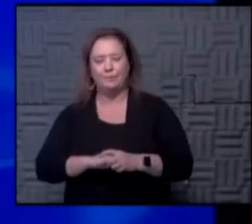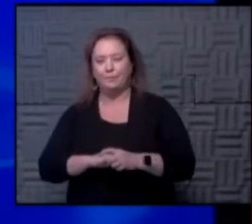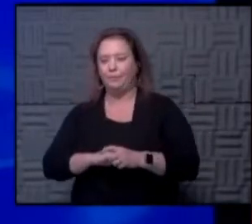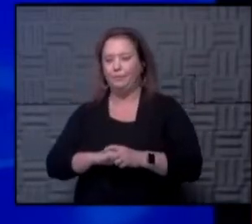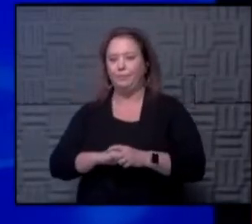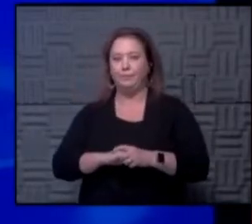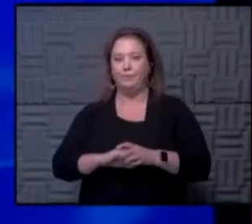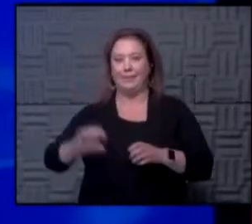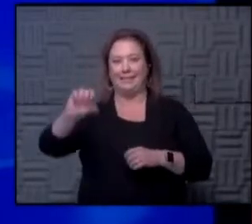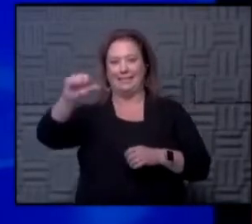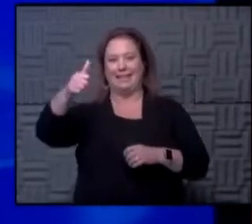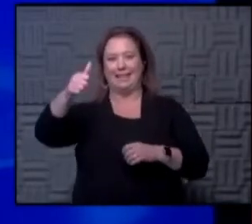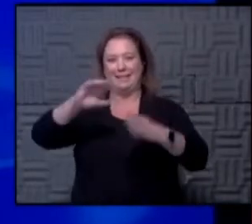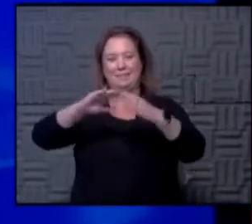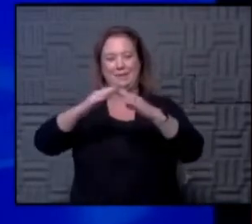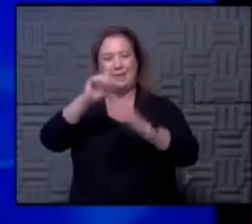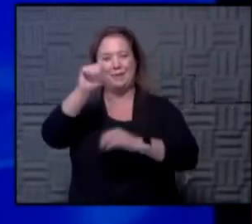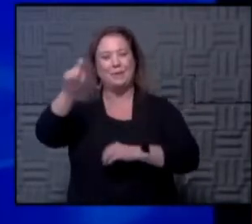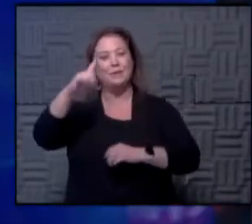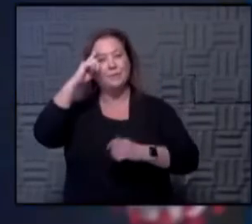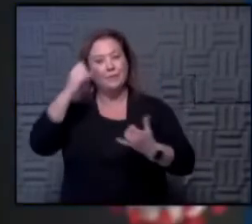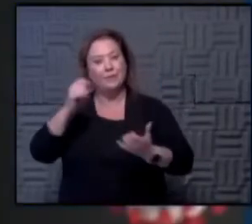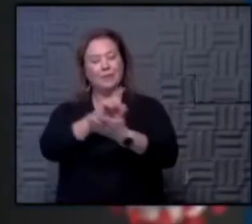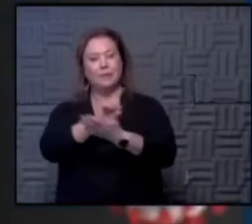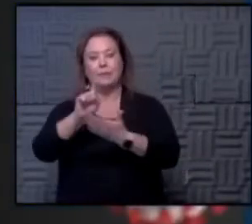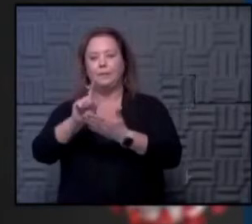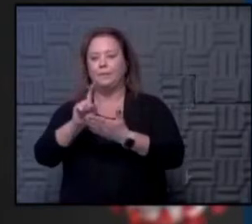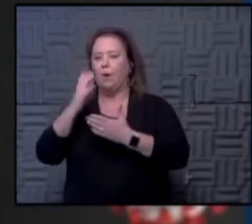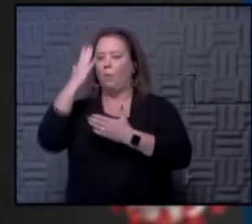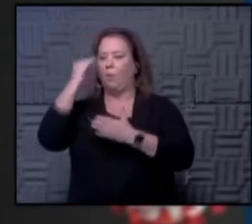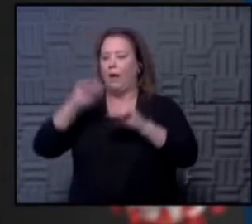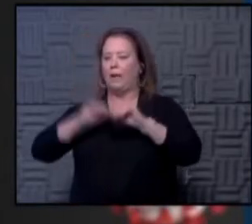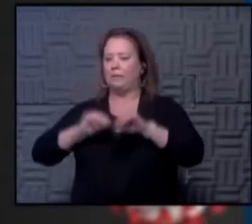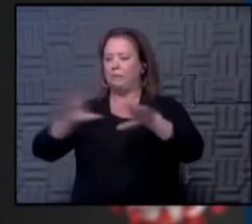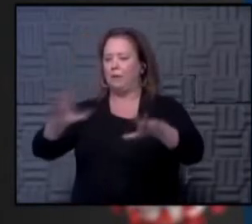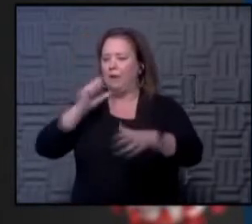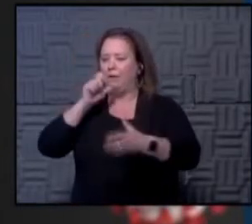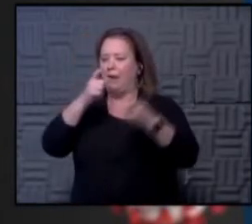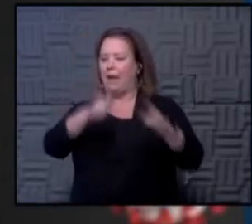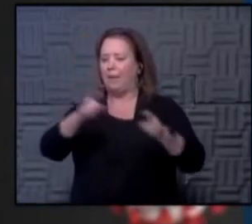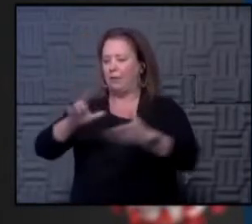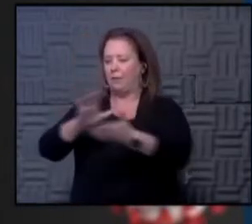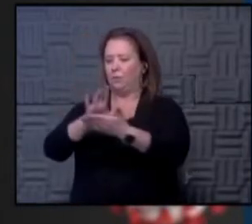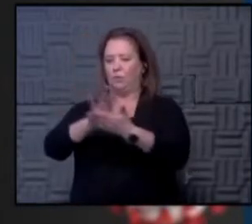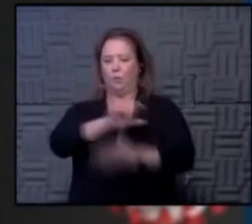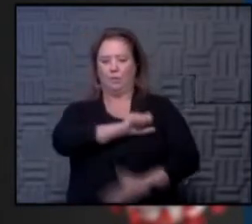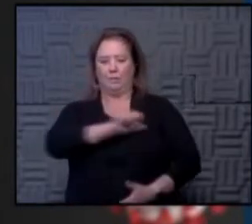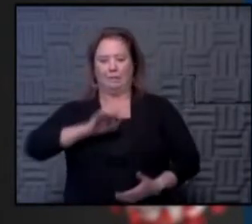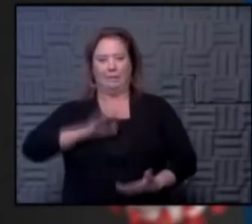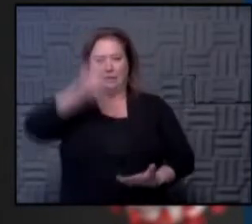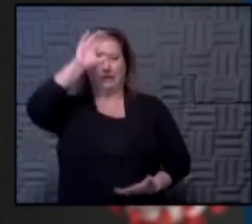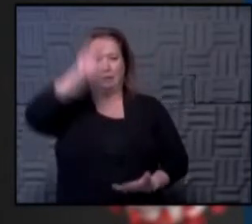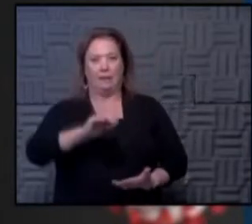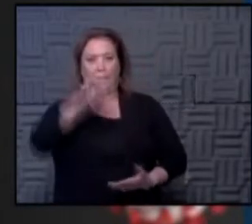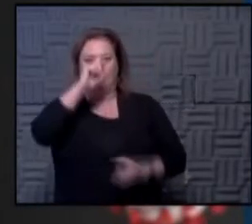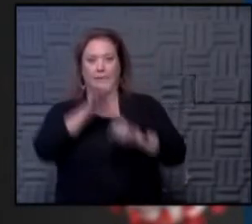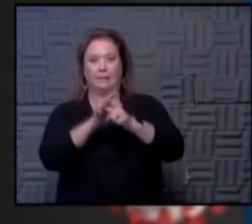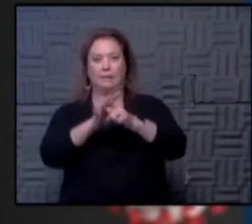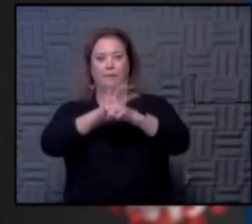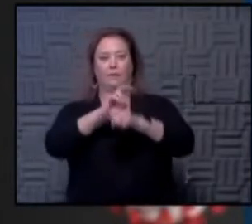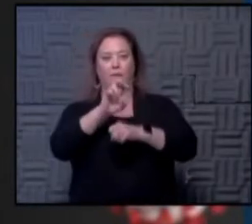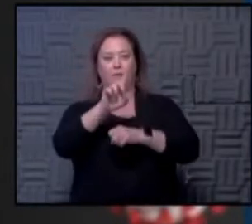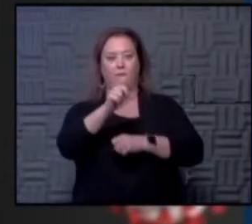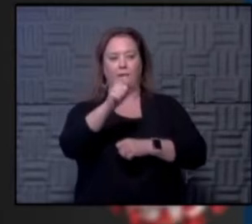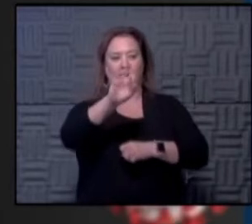10 community questions from the week. Why don't you think spread is happening at schools when staffing is way down due to